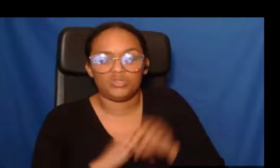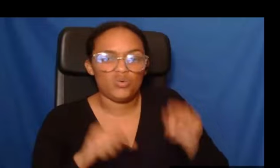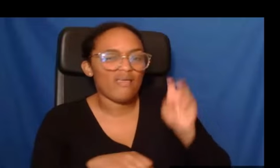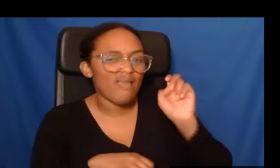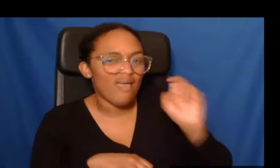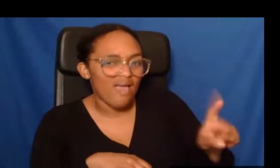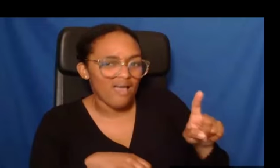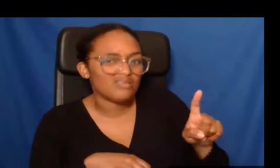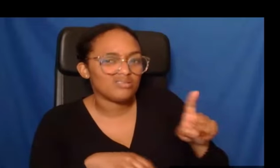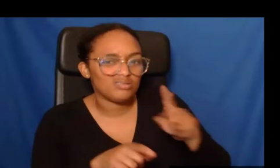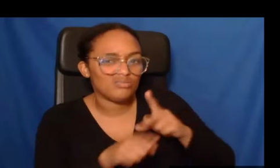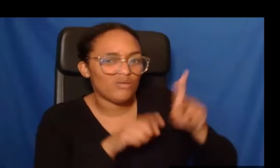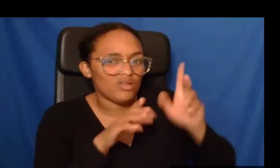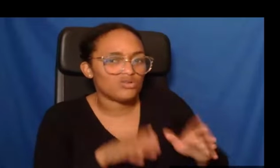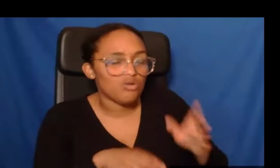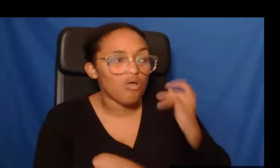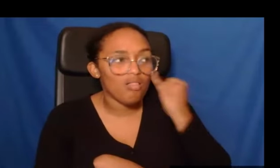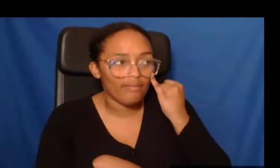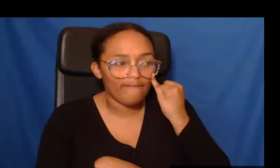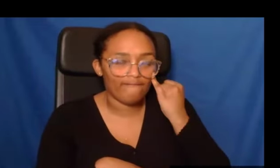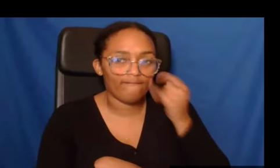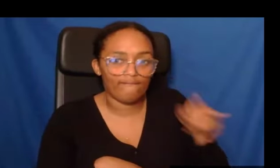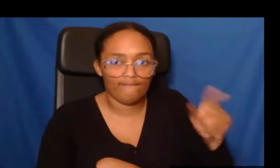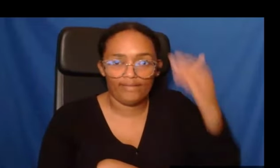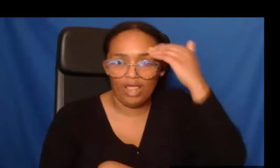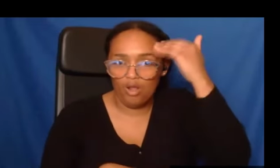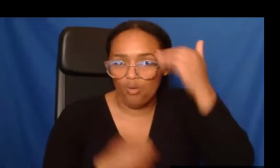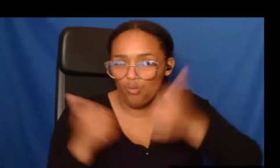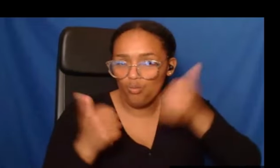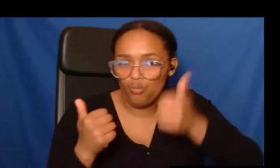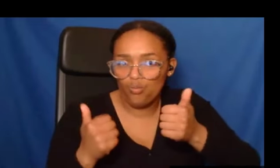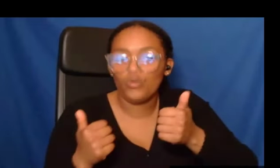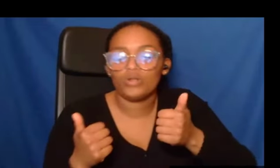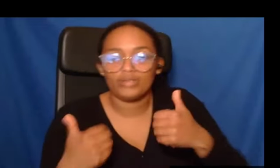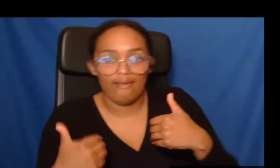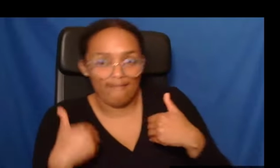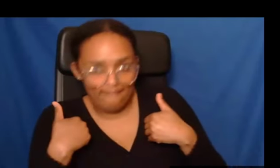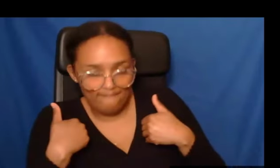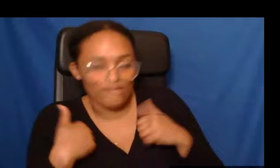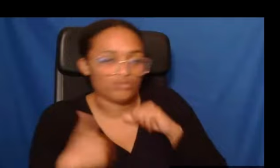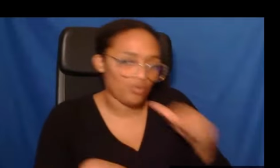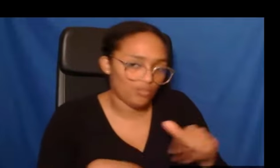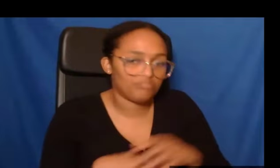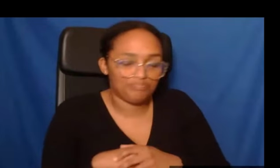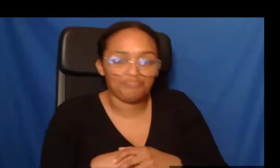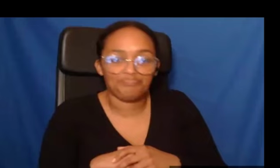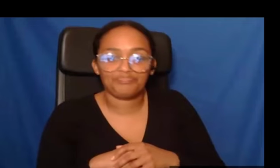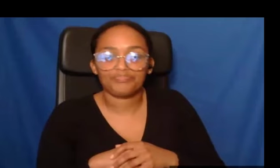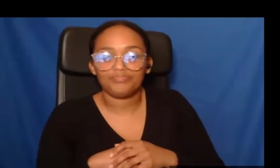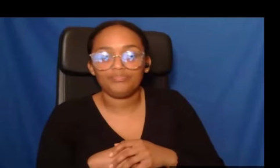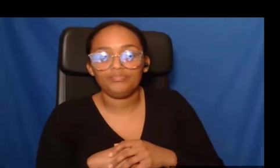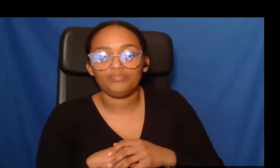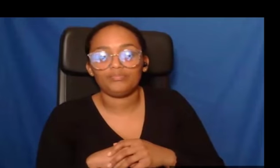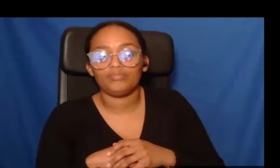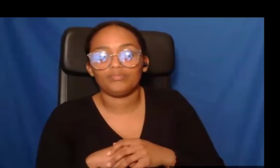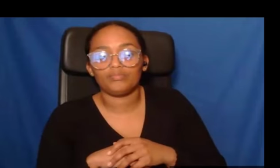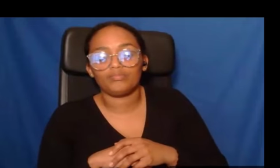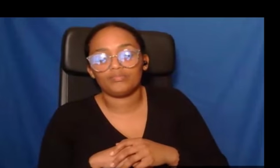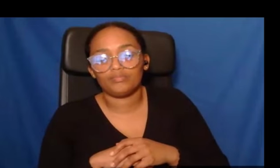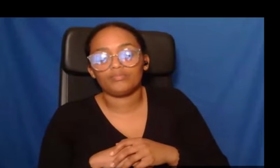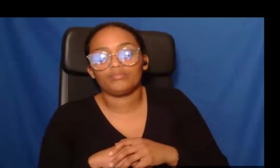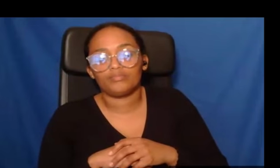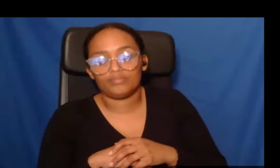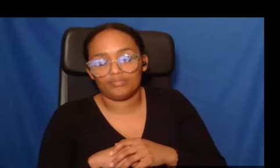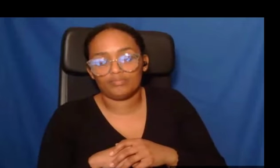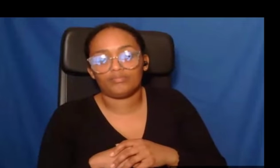We had another one come in. They keep coming. Does product liability insurance cover problems or